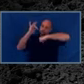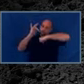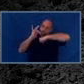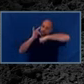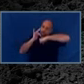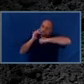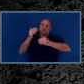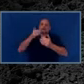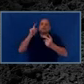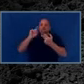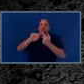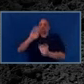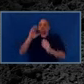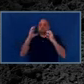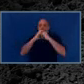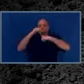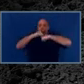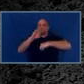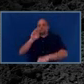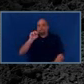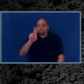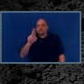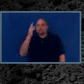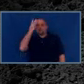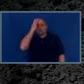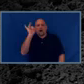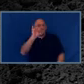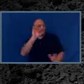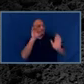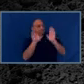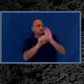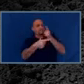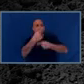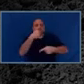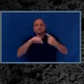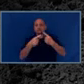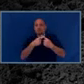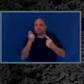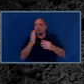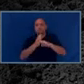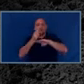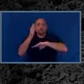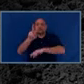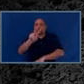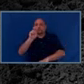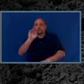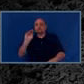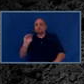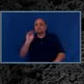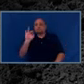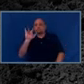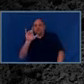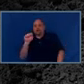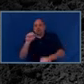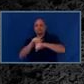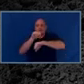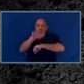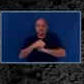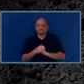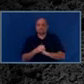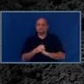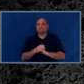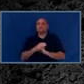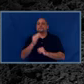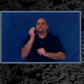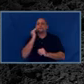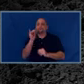when you consider that these images are coming from over 2 million miles away. So fantastic. Jason, the team will analyze the